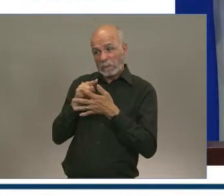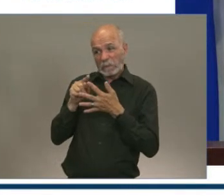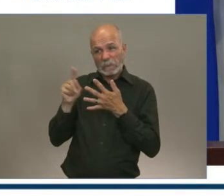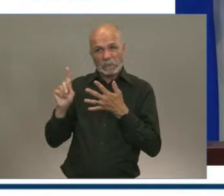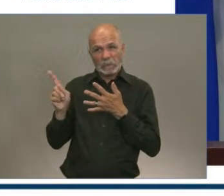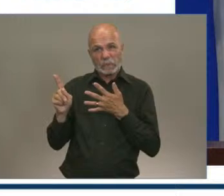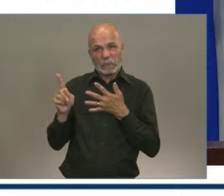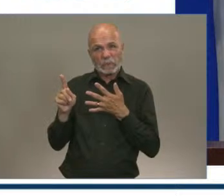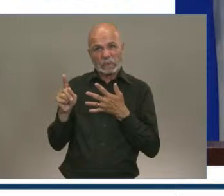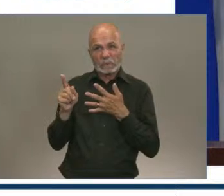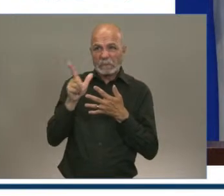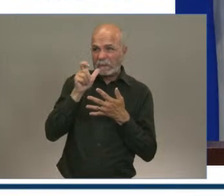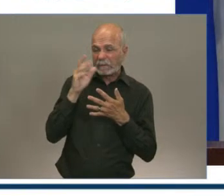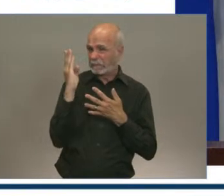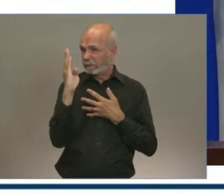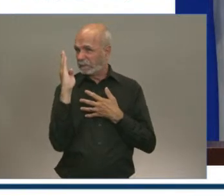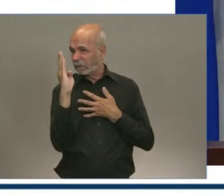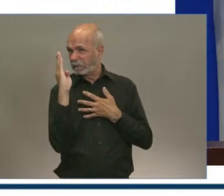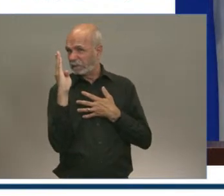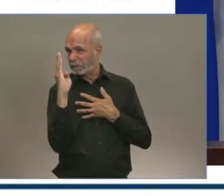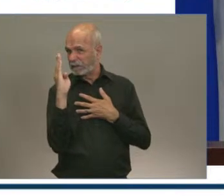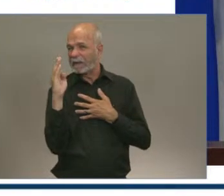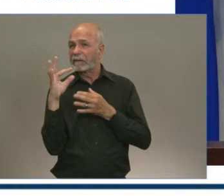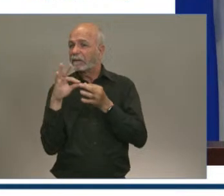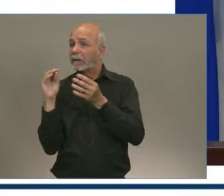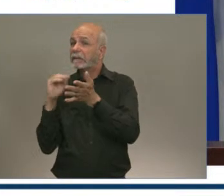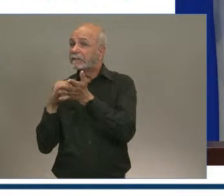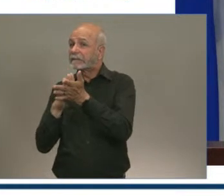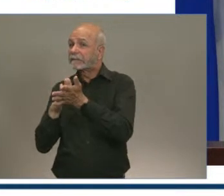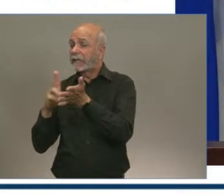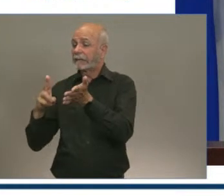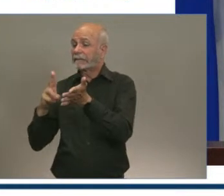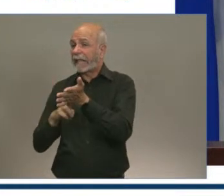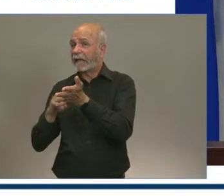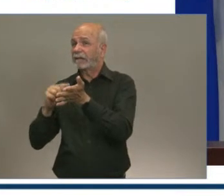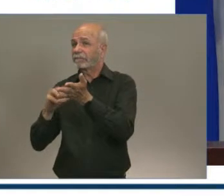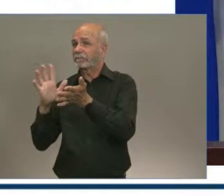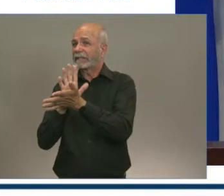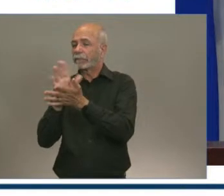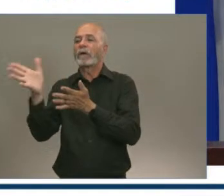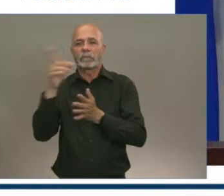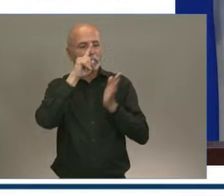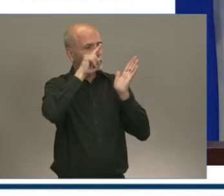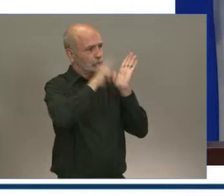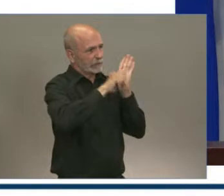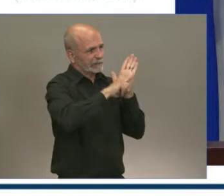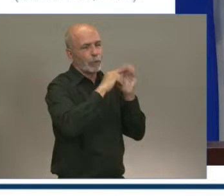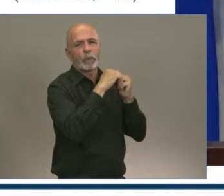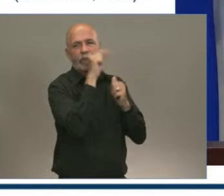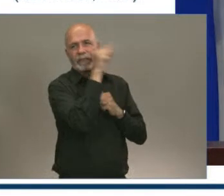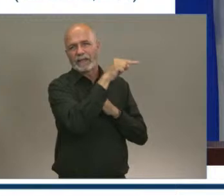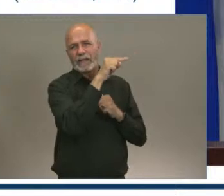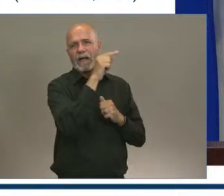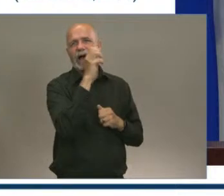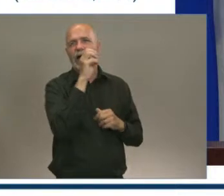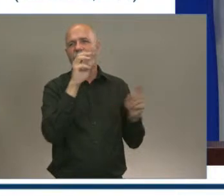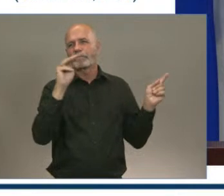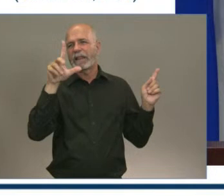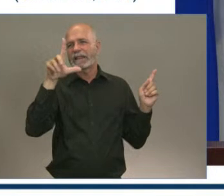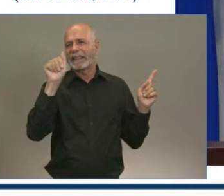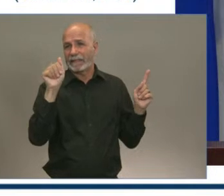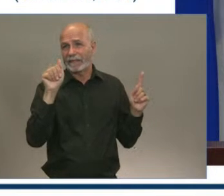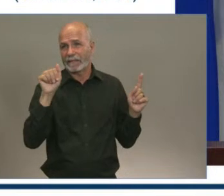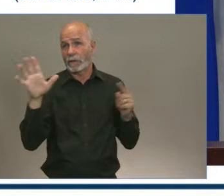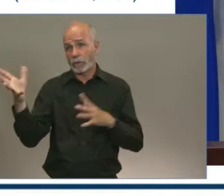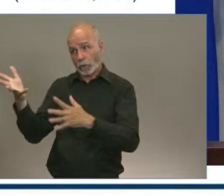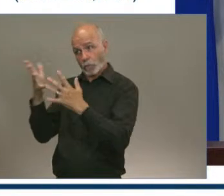some privacy that they would have to sign a waiver. The usual course is to go through your MLA to bring that forward, but if she wants to contact